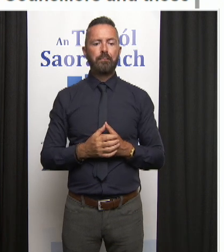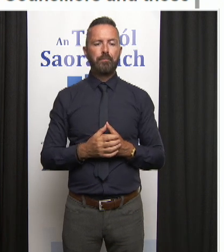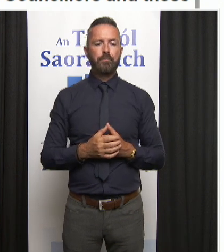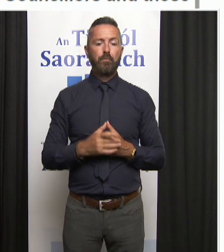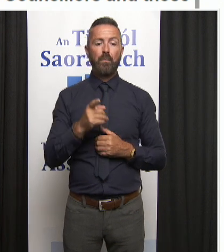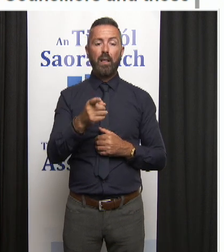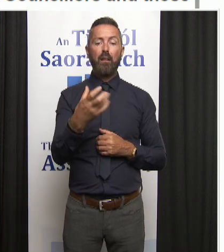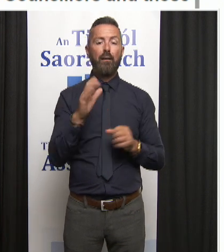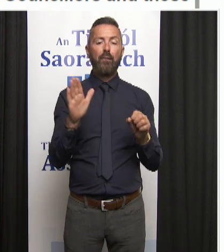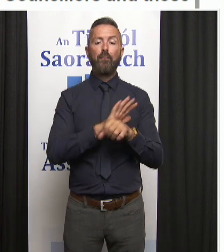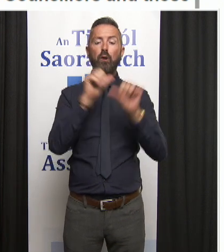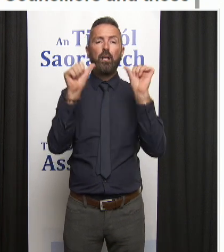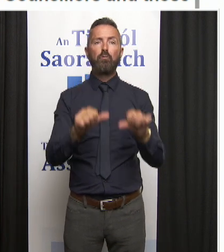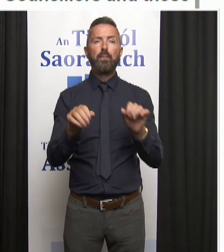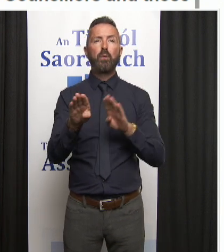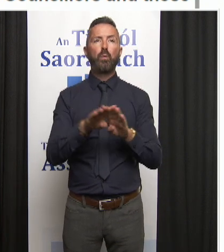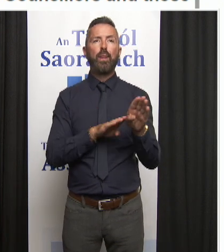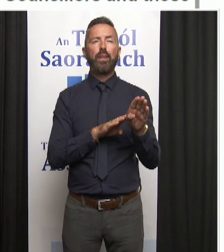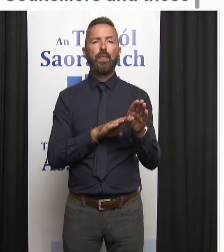had almost full agreement in terms of